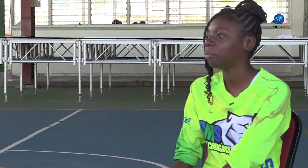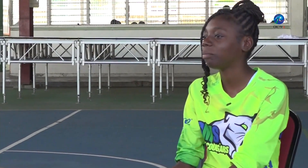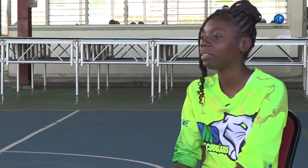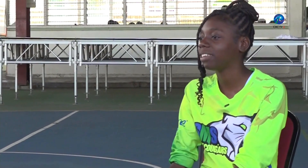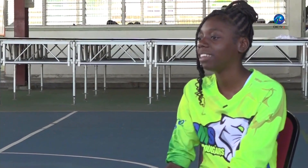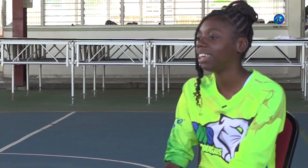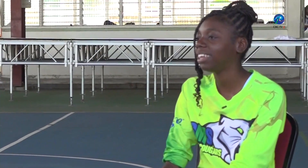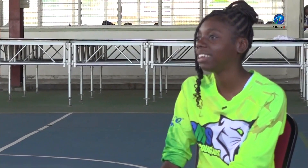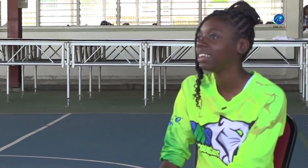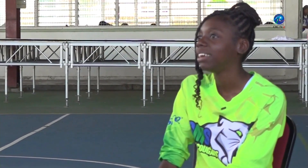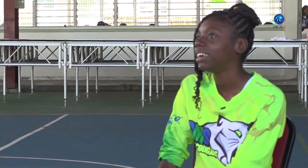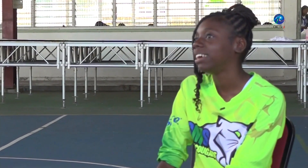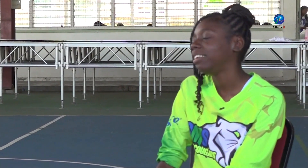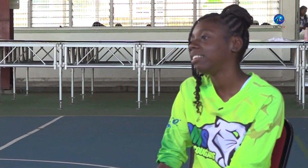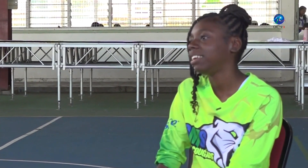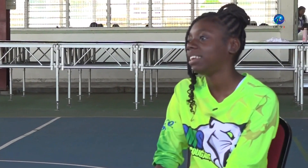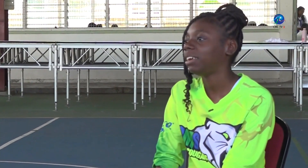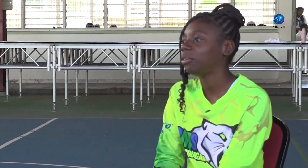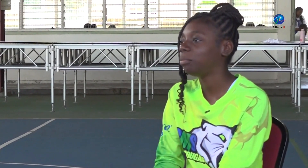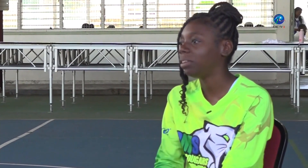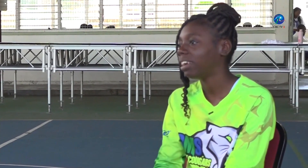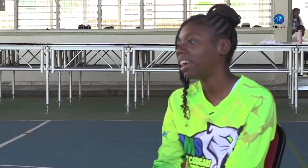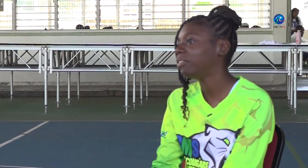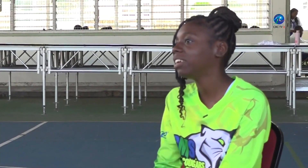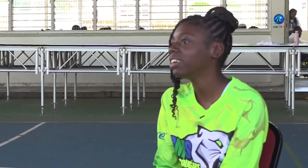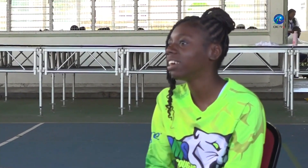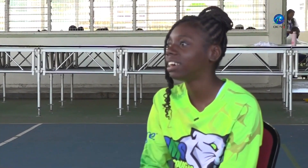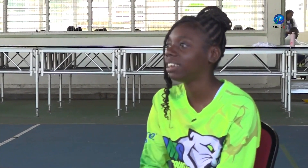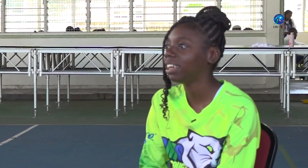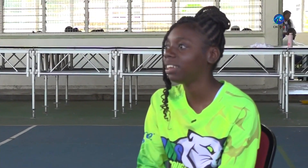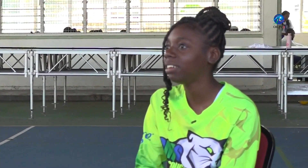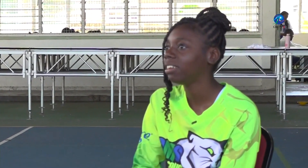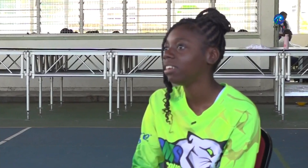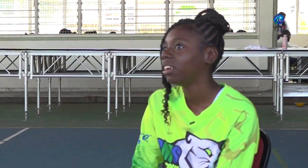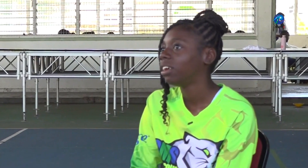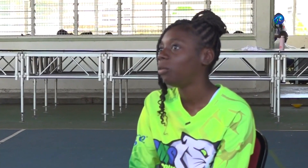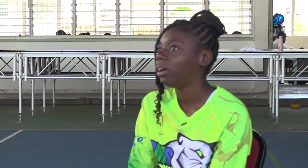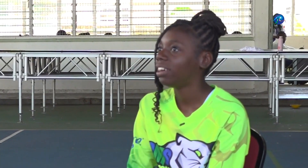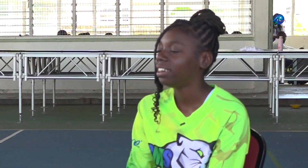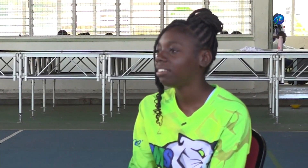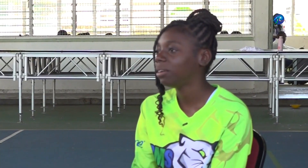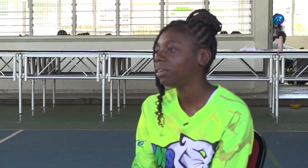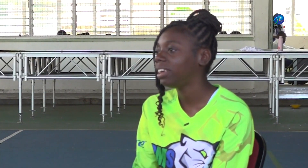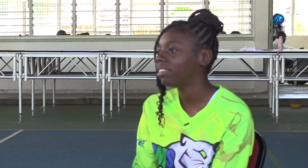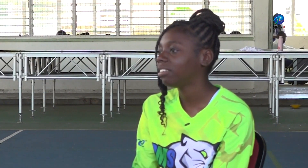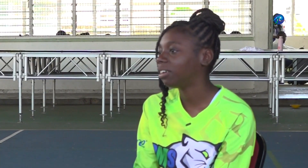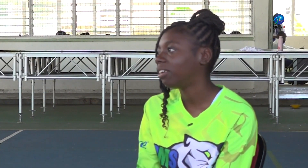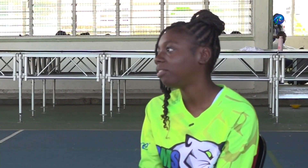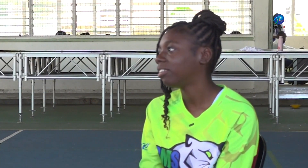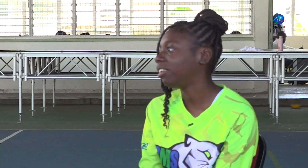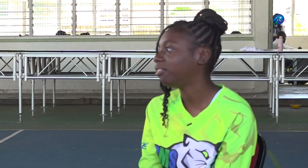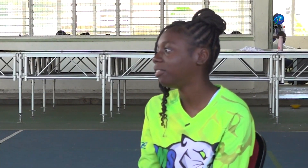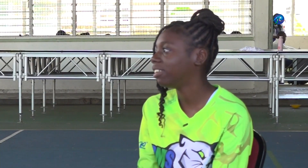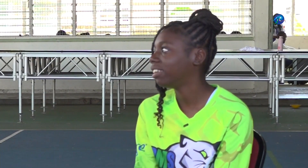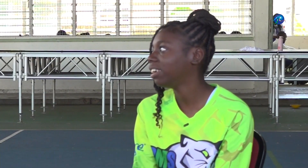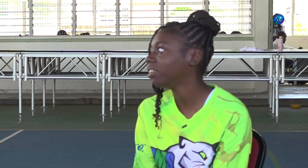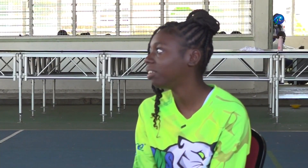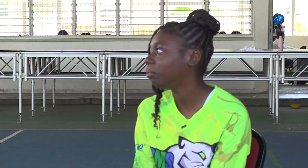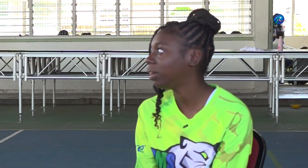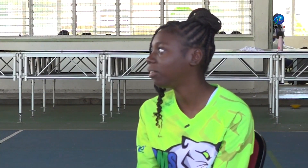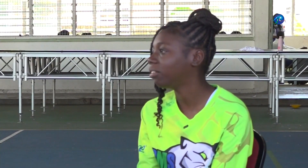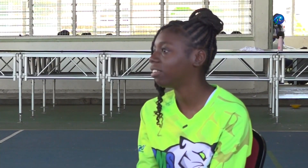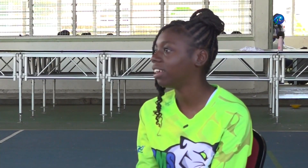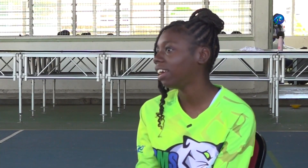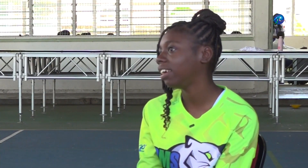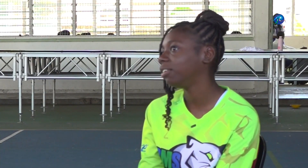so like, then I decided I'd do BSAT every year. And then, well, high jump, it just started off as a little fun thing.